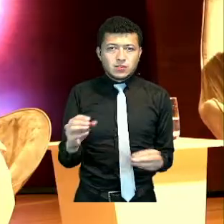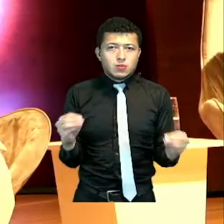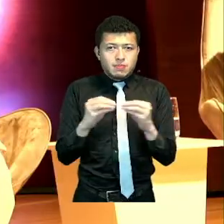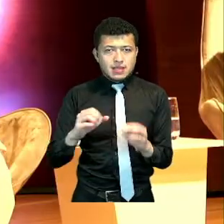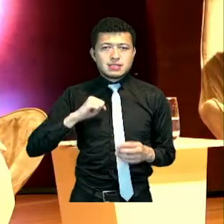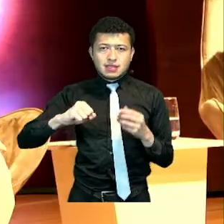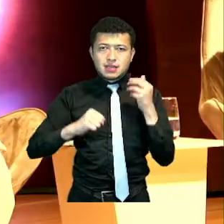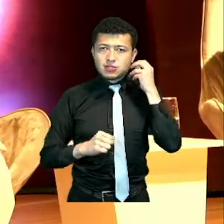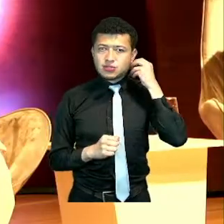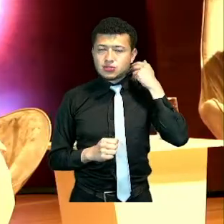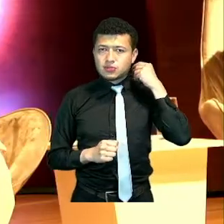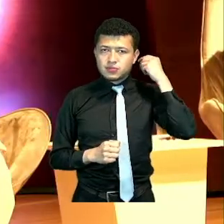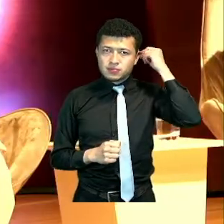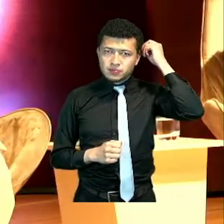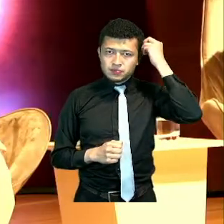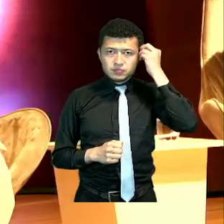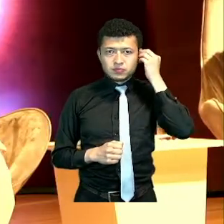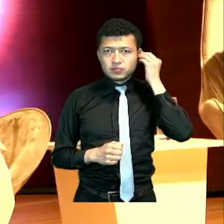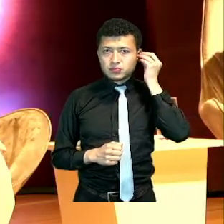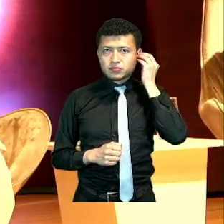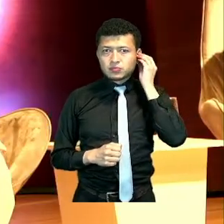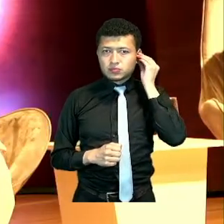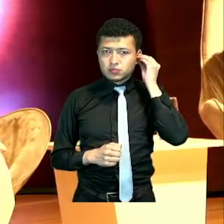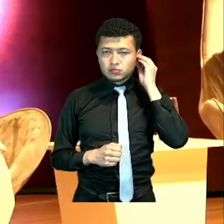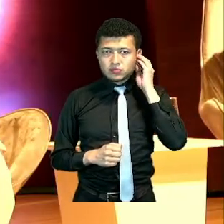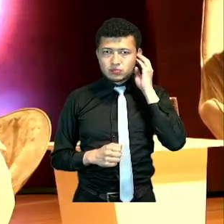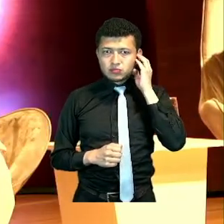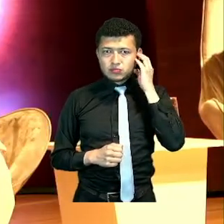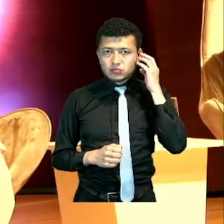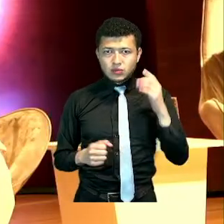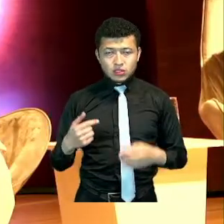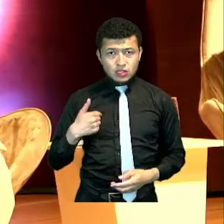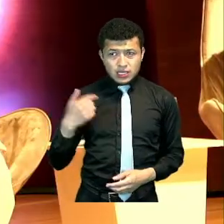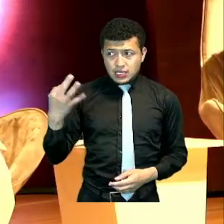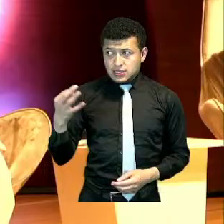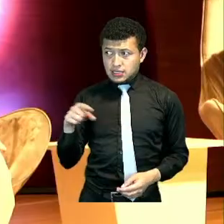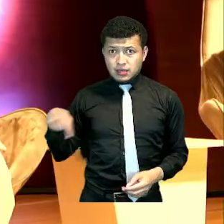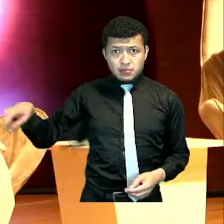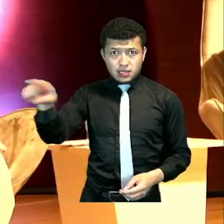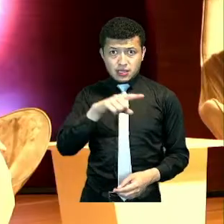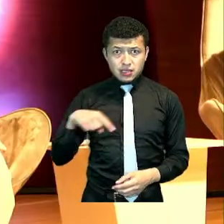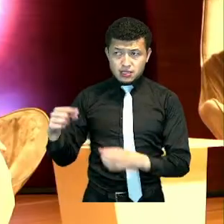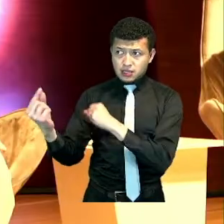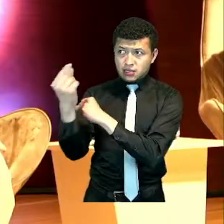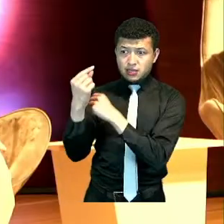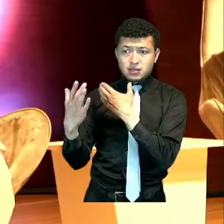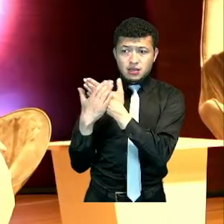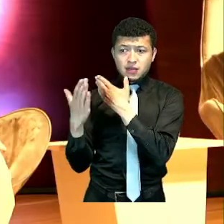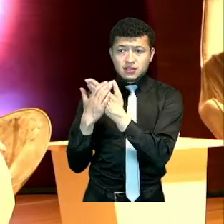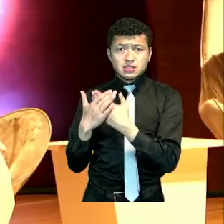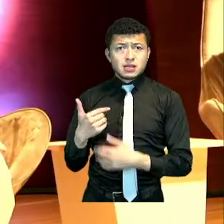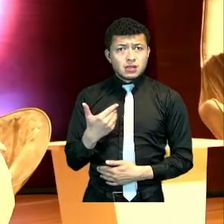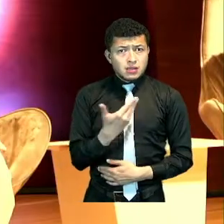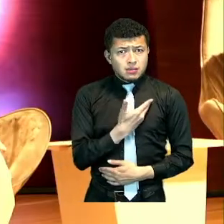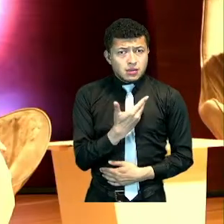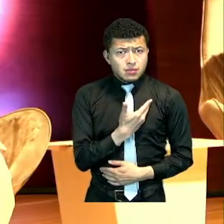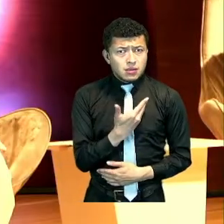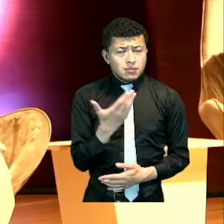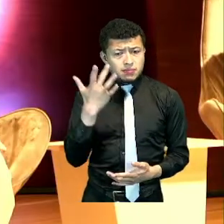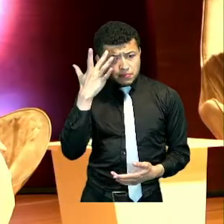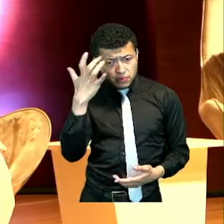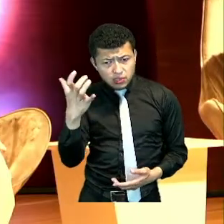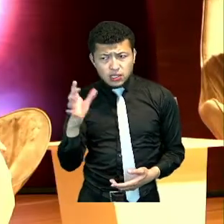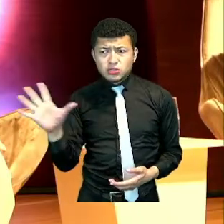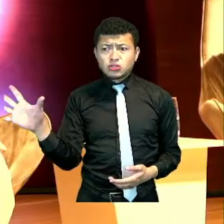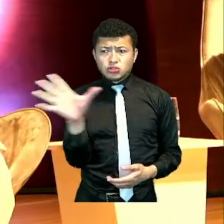23. And what they always say to me is, Mom, why is it every conversation we